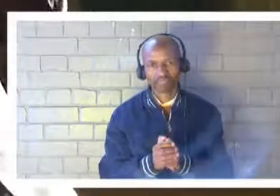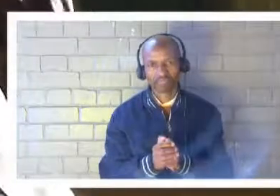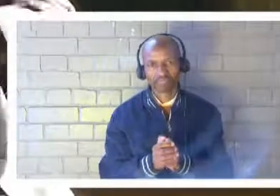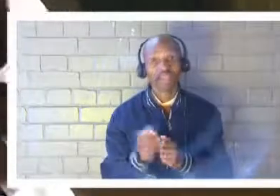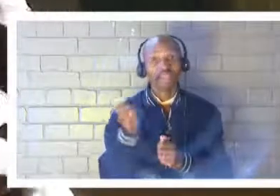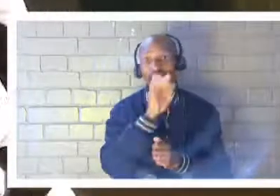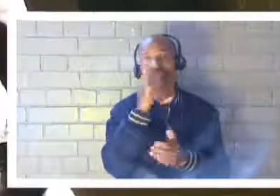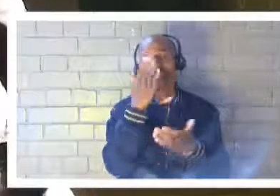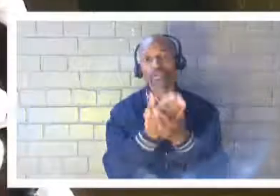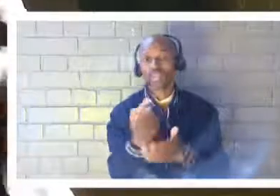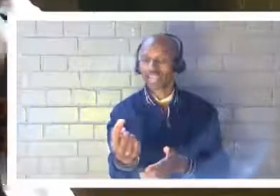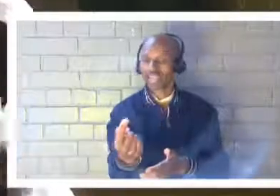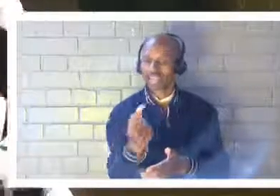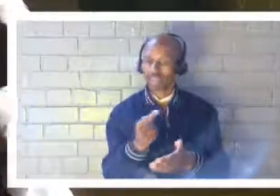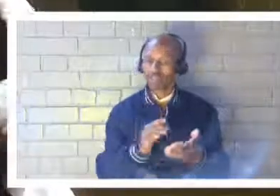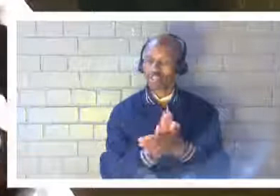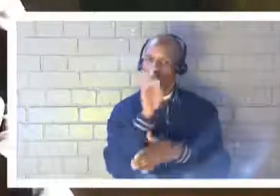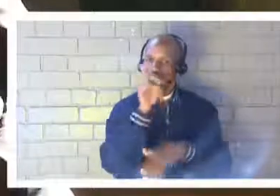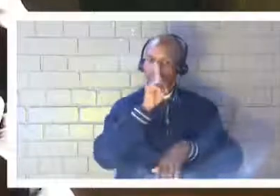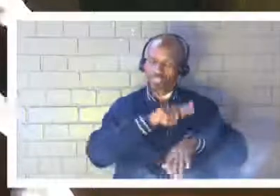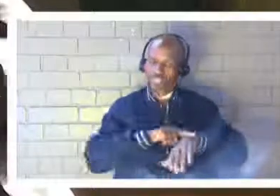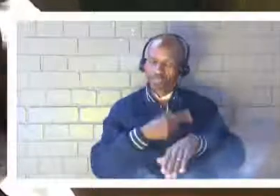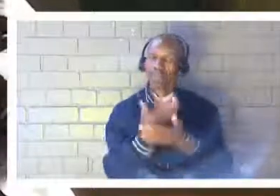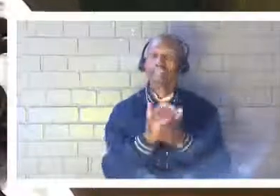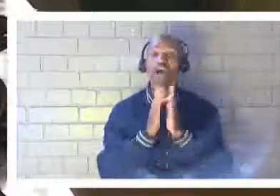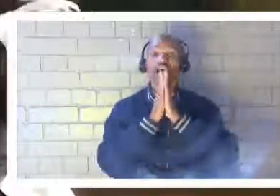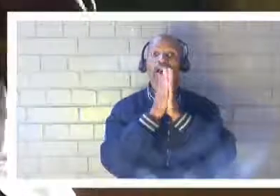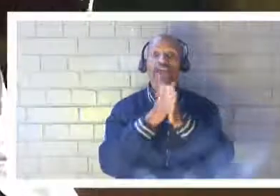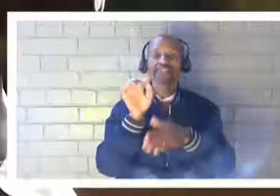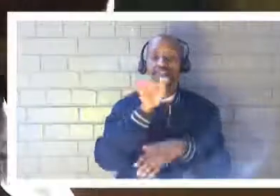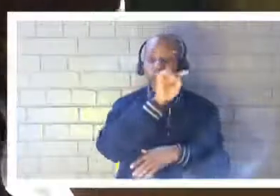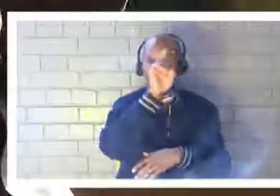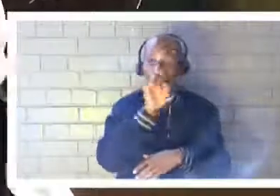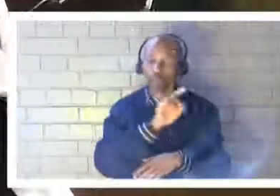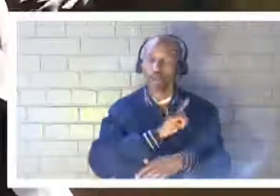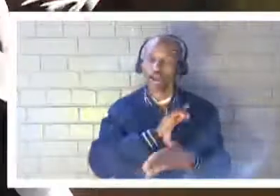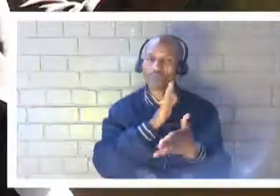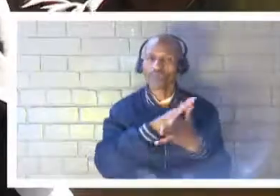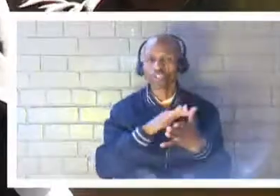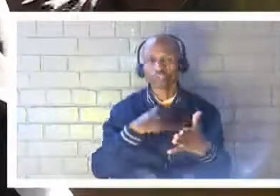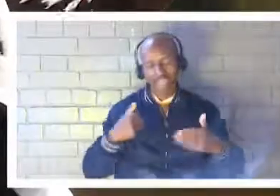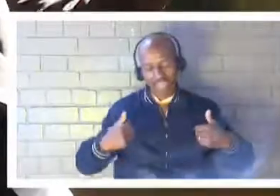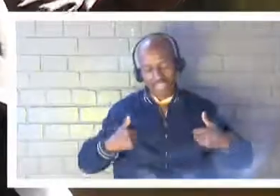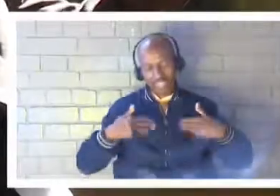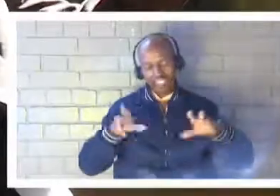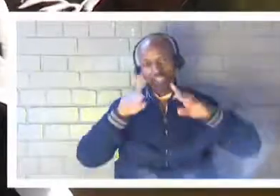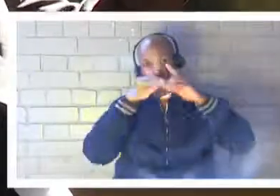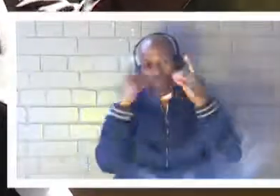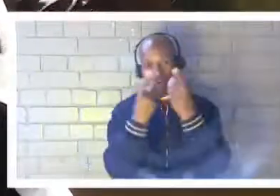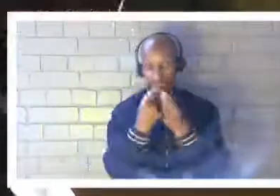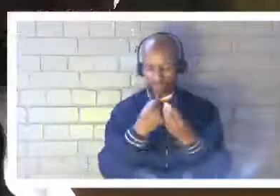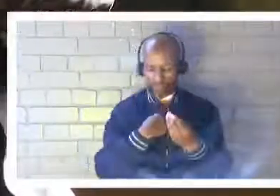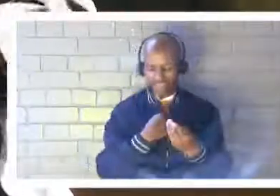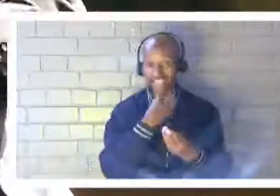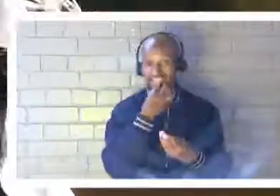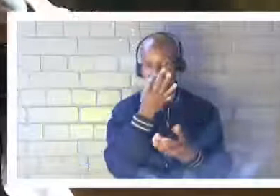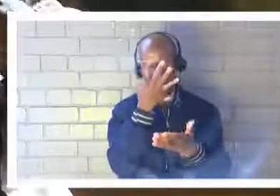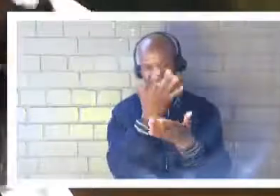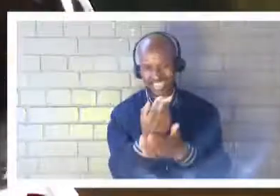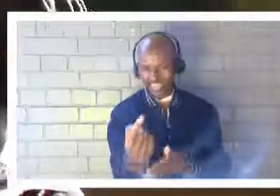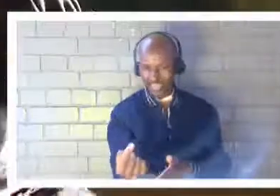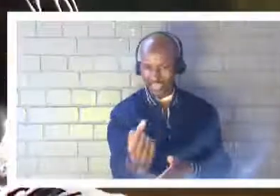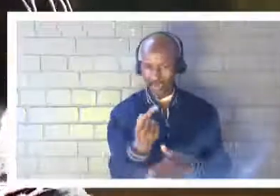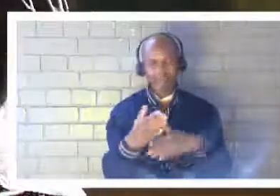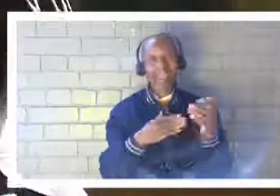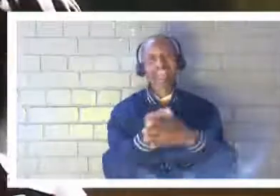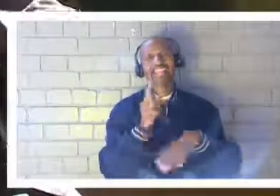Even if you can come 12 o'clock, you cannot ask a question because you'll tell, I started at my department or something, and I can come